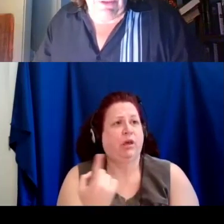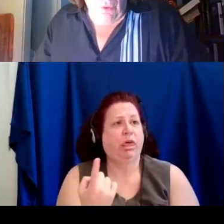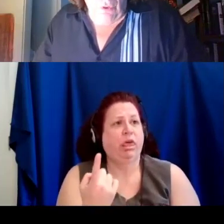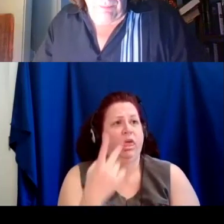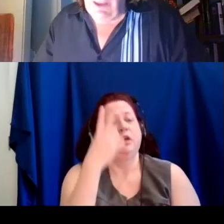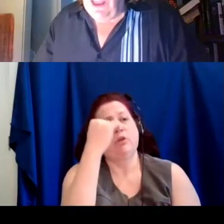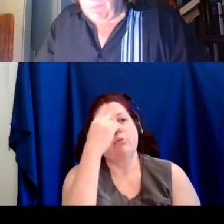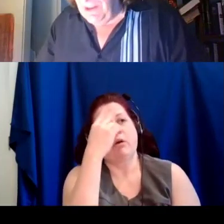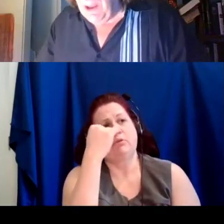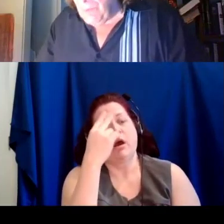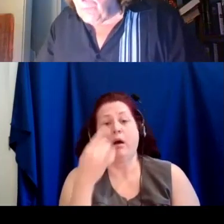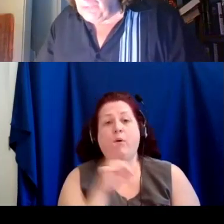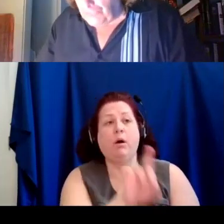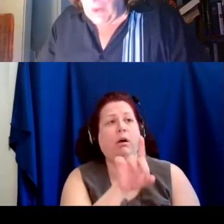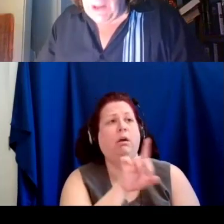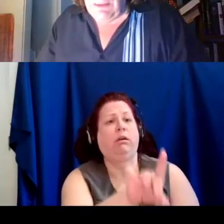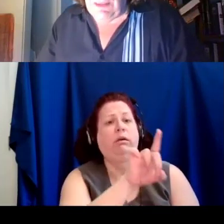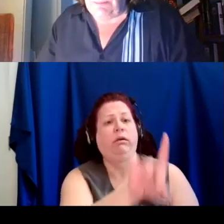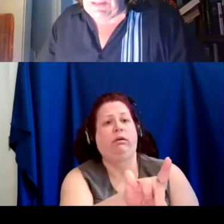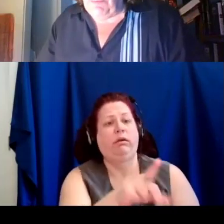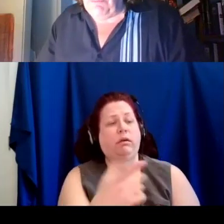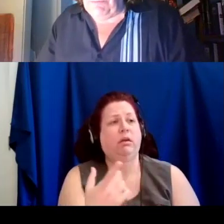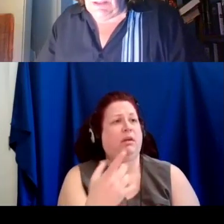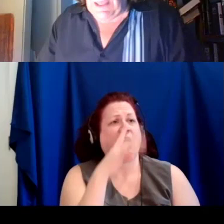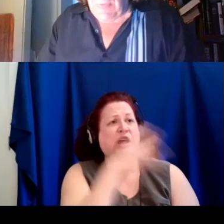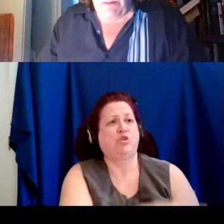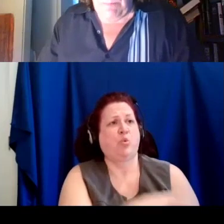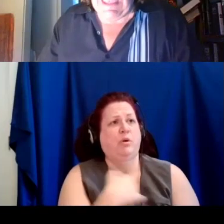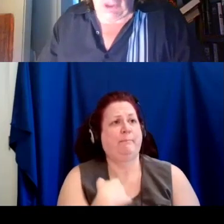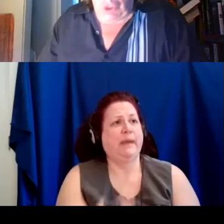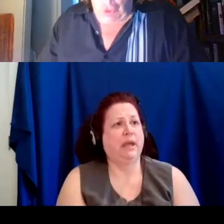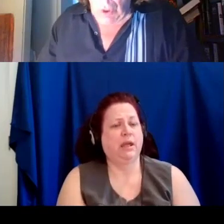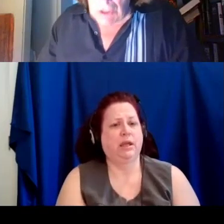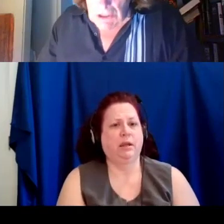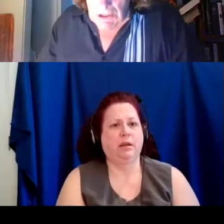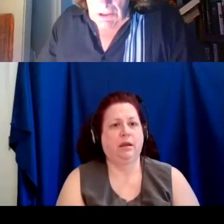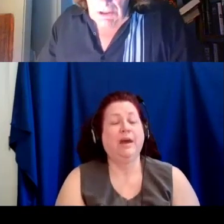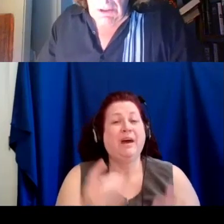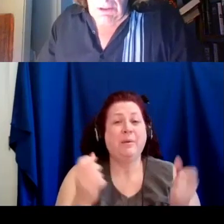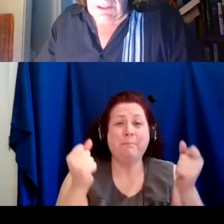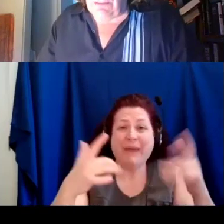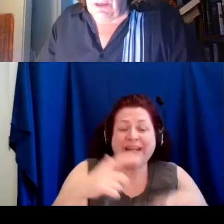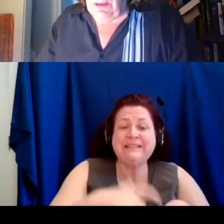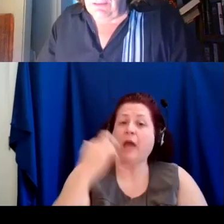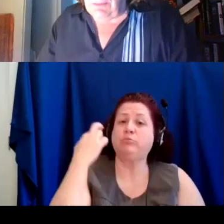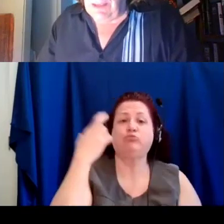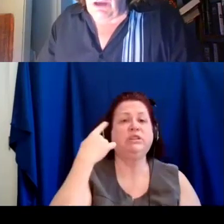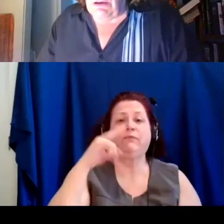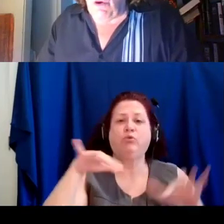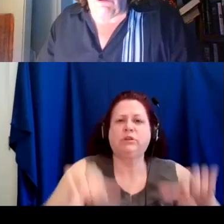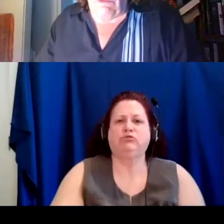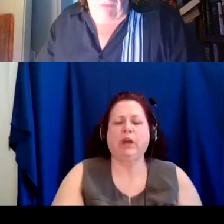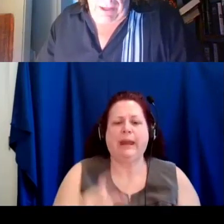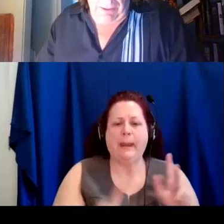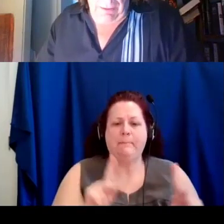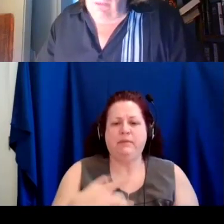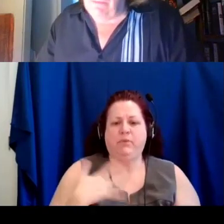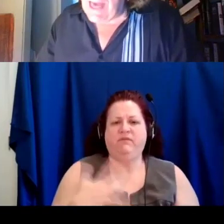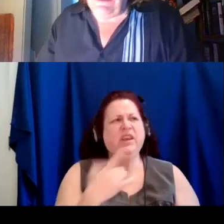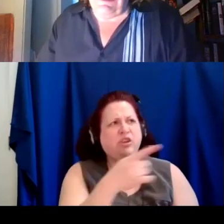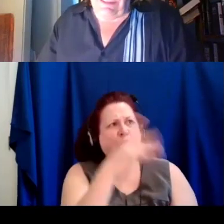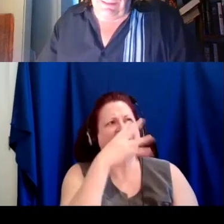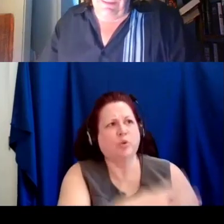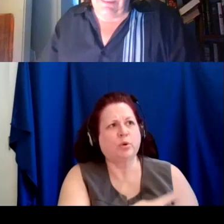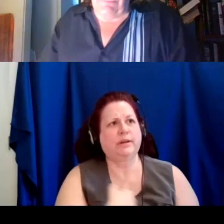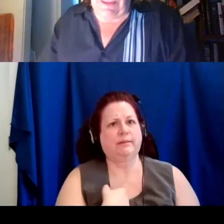kept ignoring me. I mean, the number of restraints that people feel like they are being ignored is horrifying. Now, if